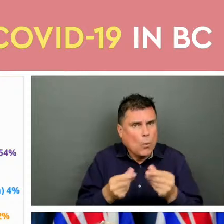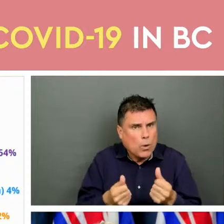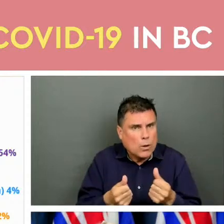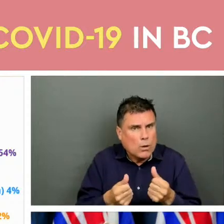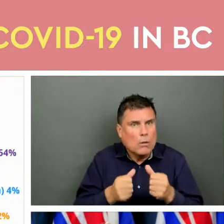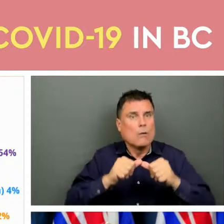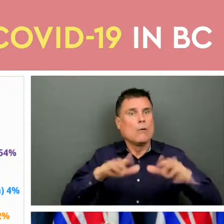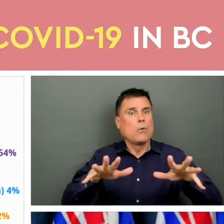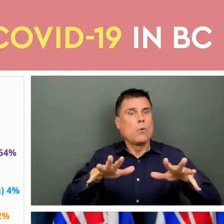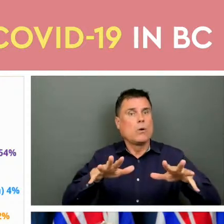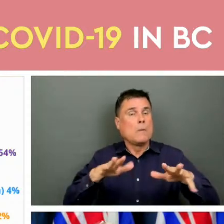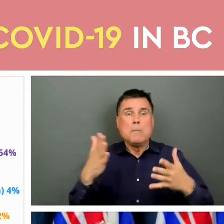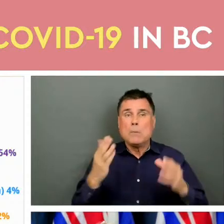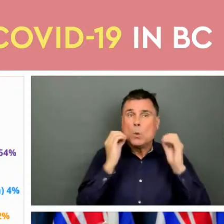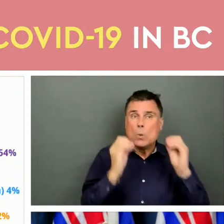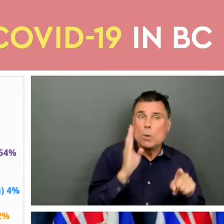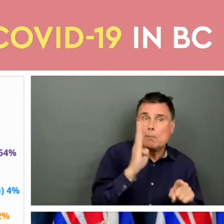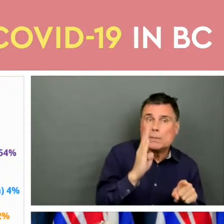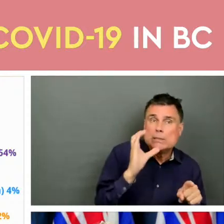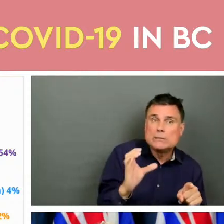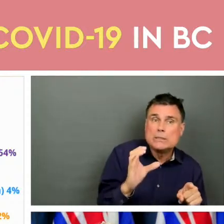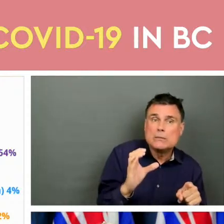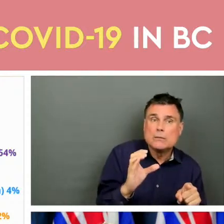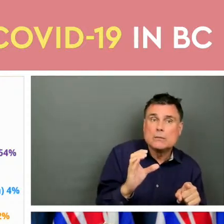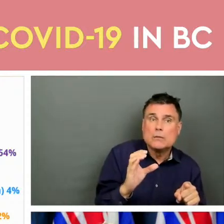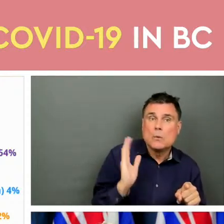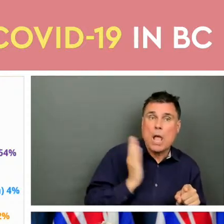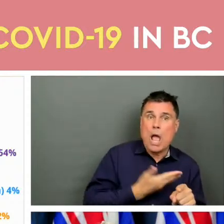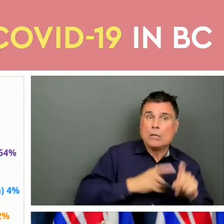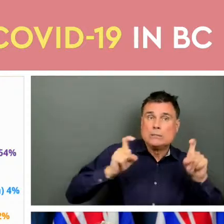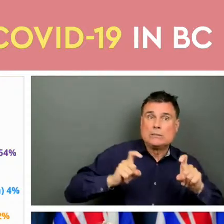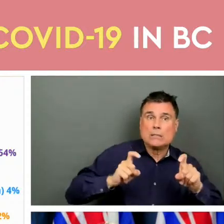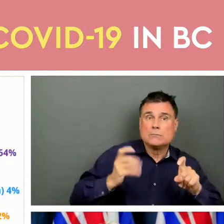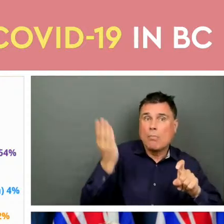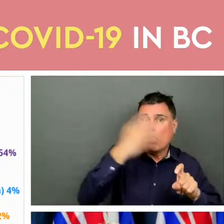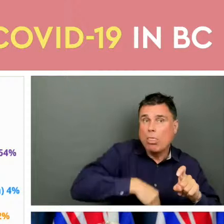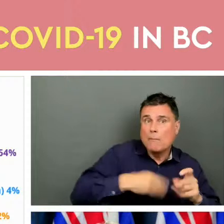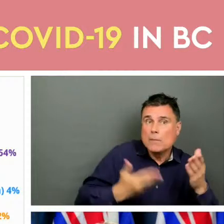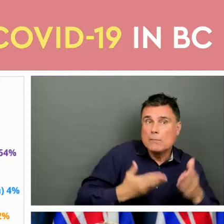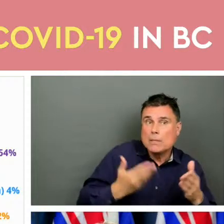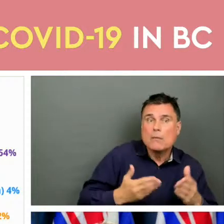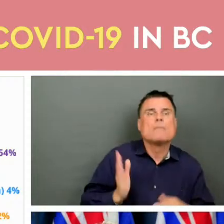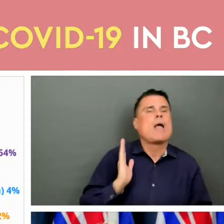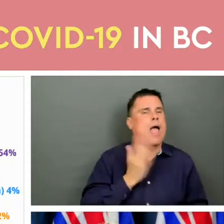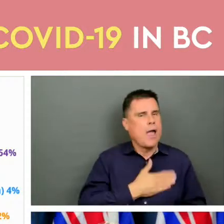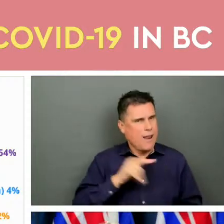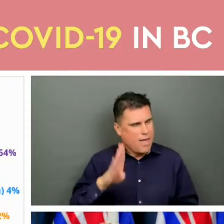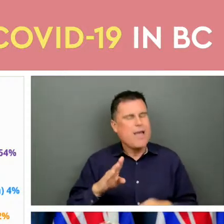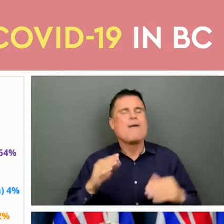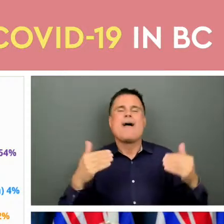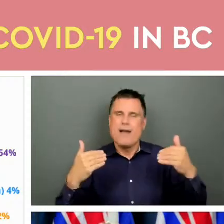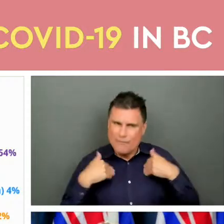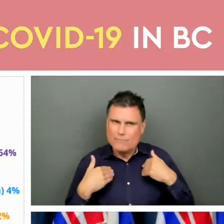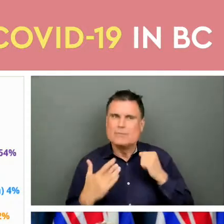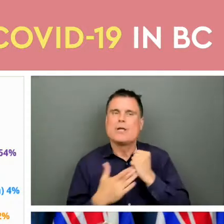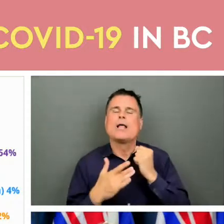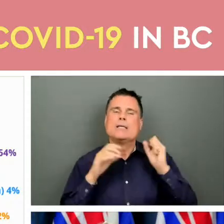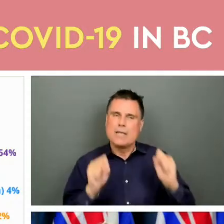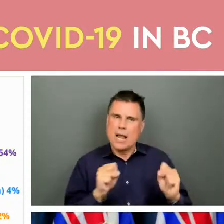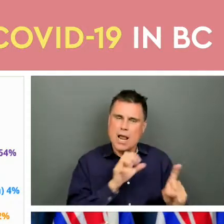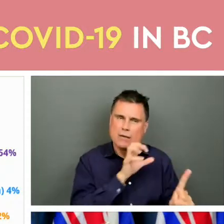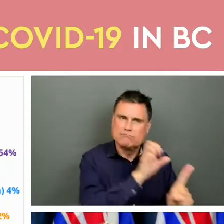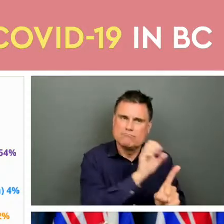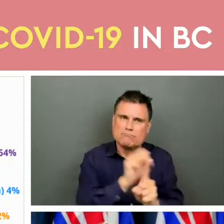BC, with the strategy that we have for testing and with our lab being able to have the capacity to do whole genome